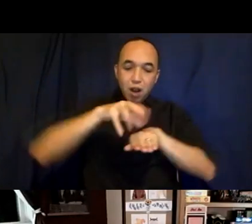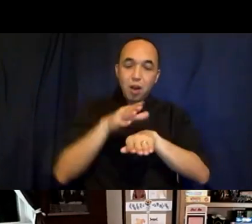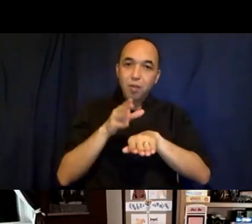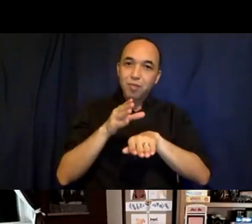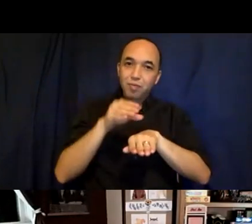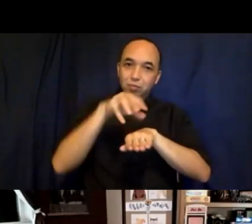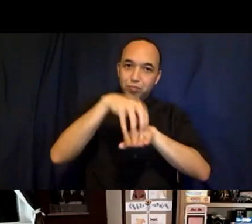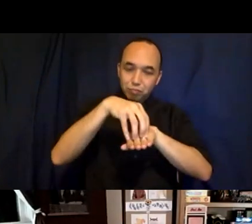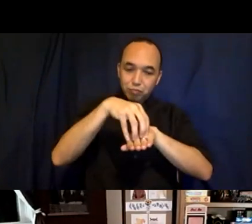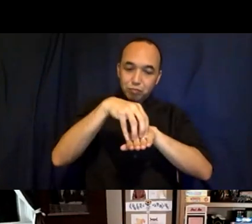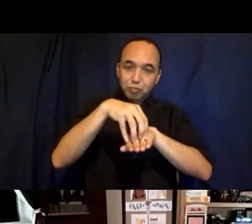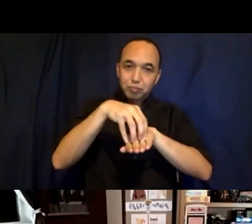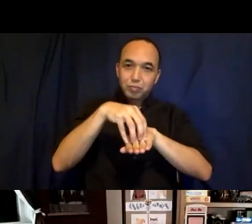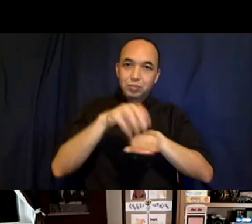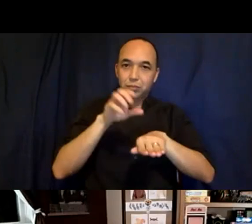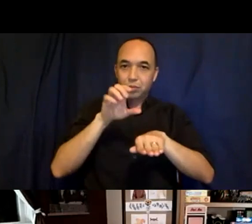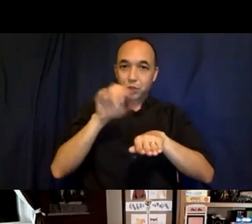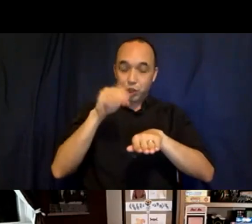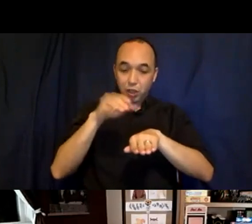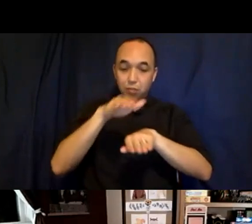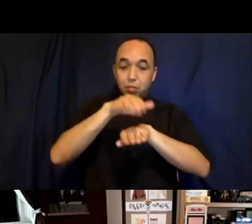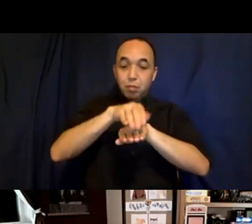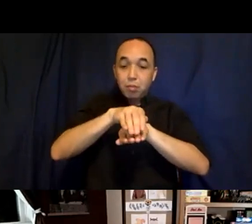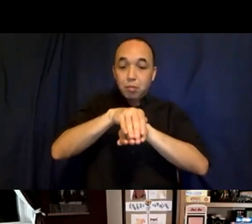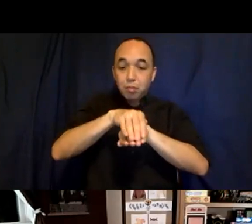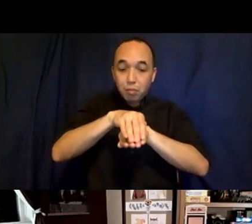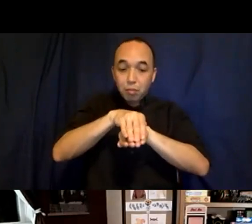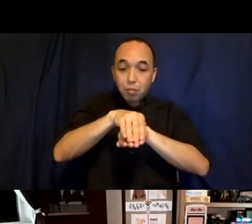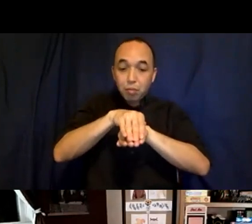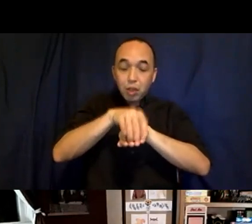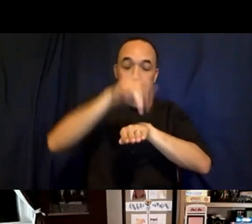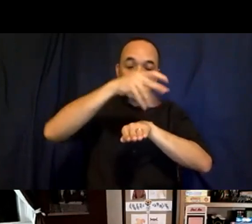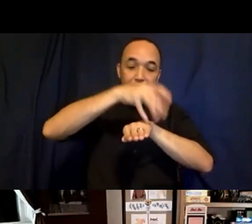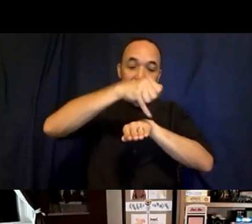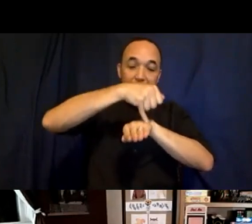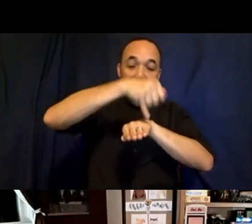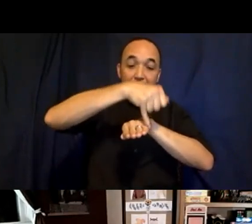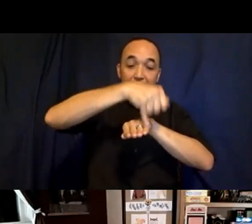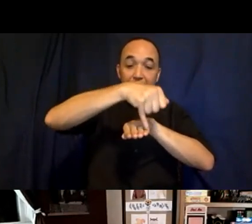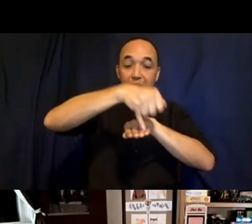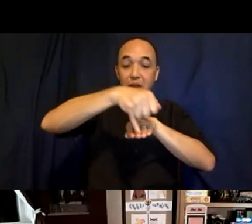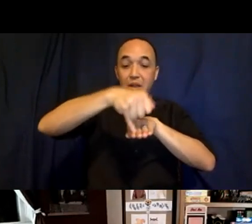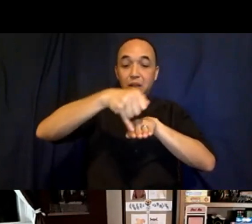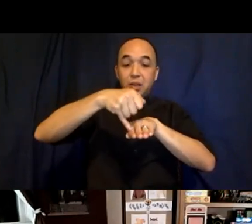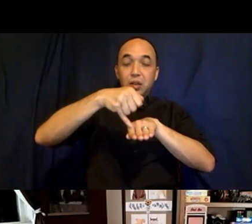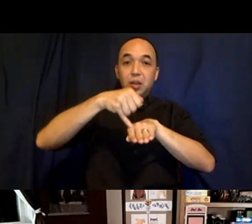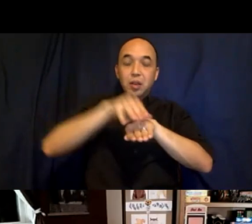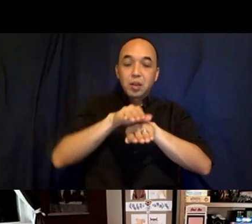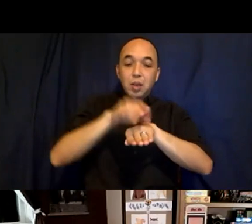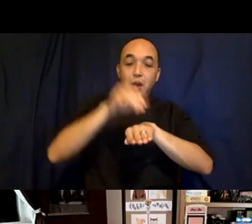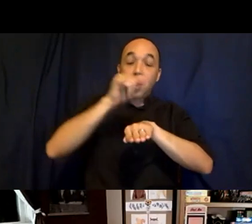here. It also helps if you can push down around the jam to help make a little